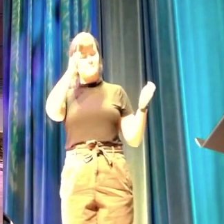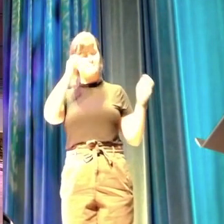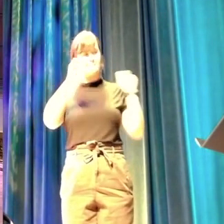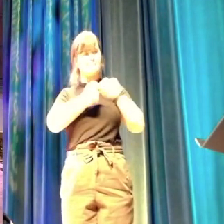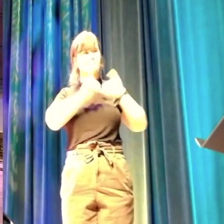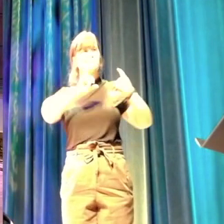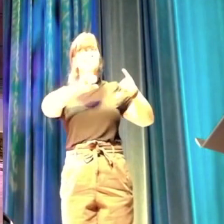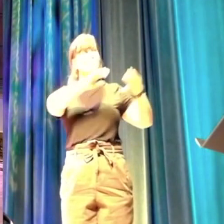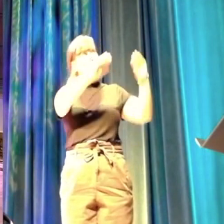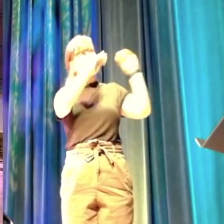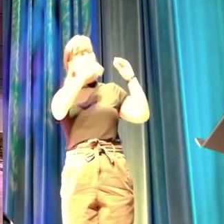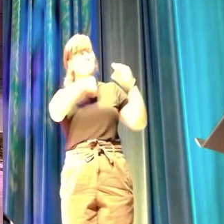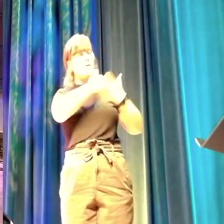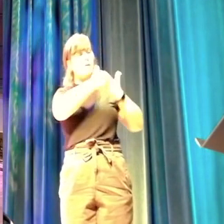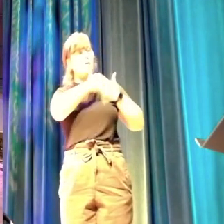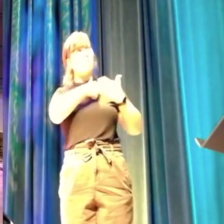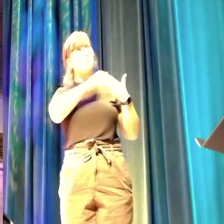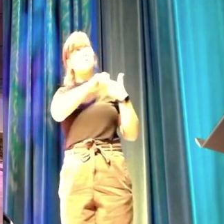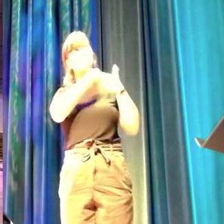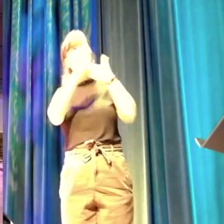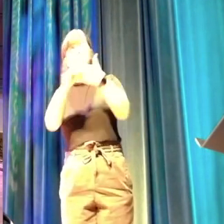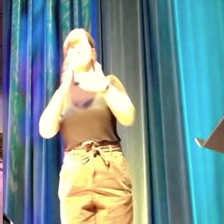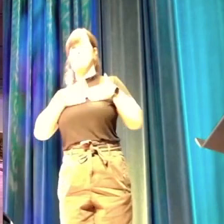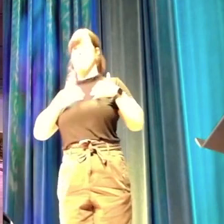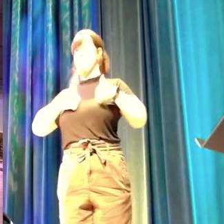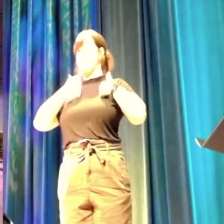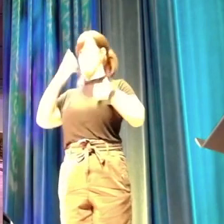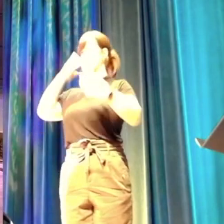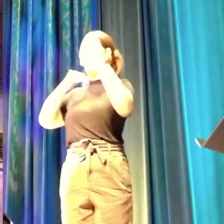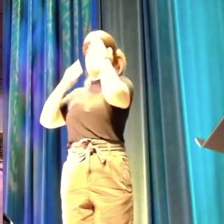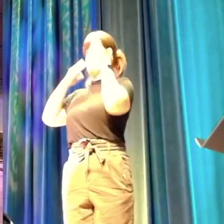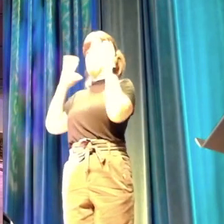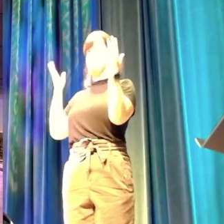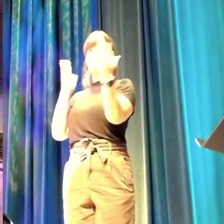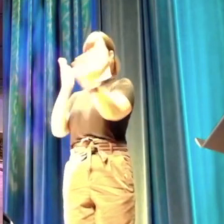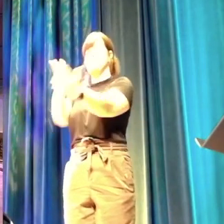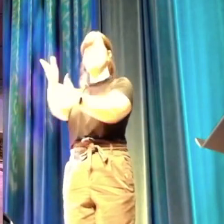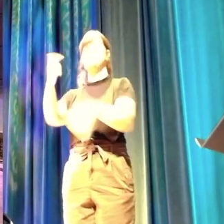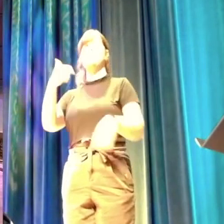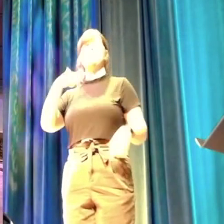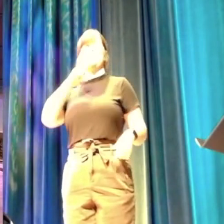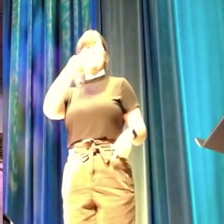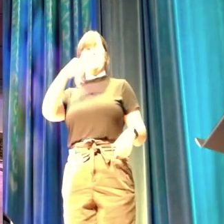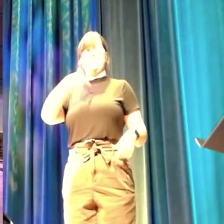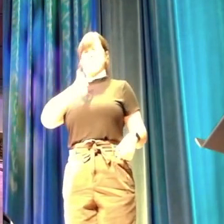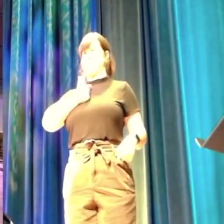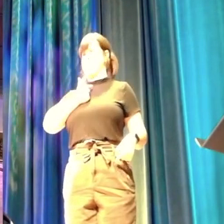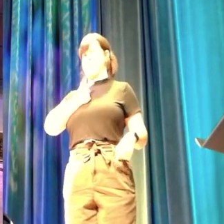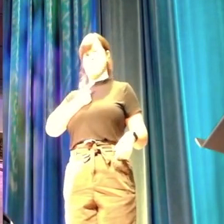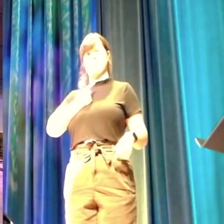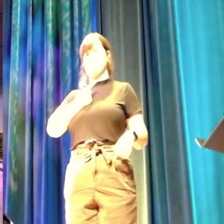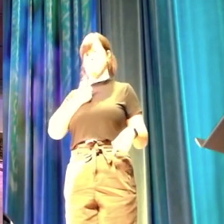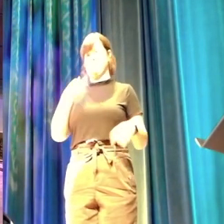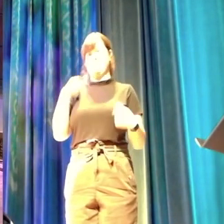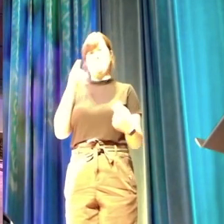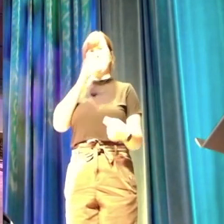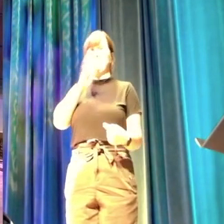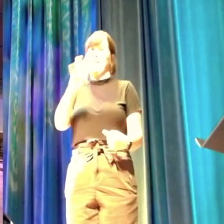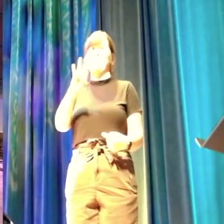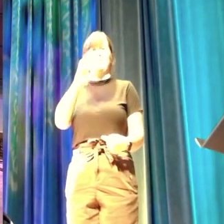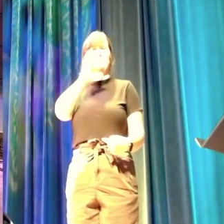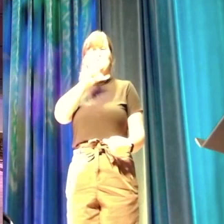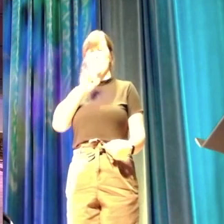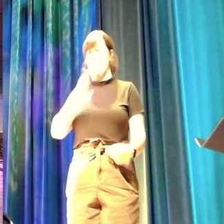helped me along the way and contributed to my life's experiences. Being pretty much on my own since 7, I